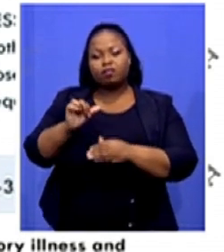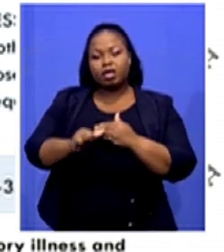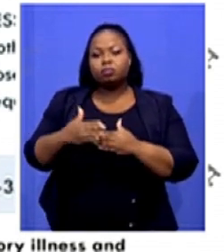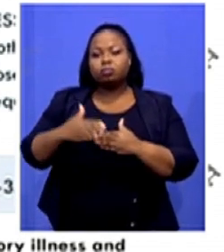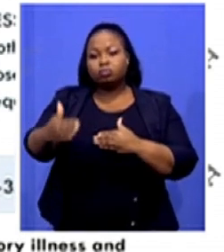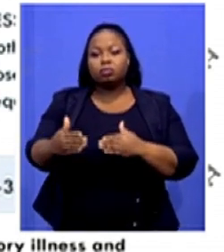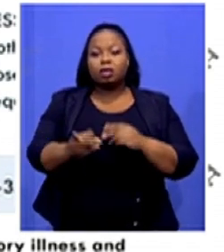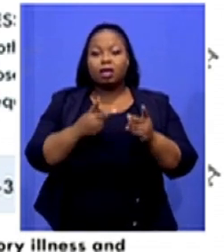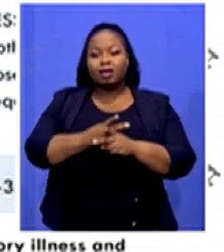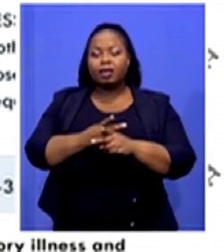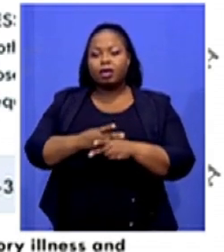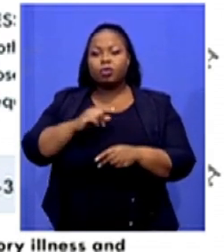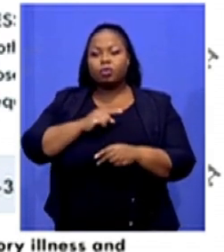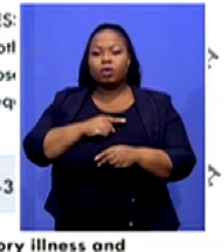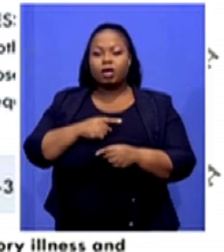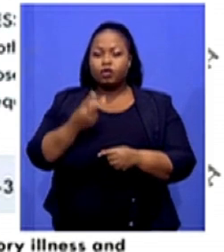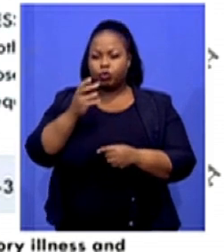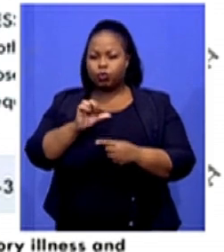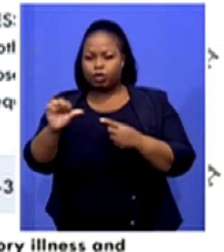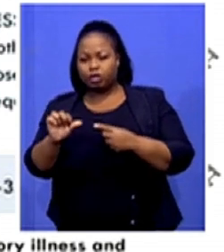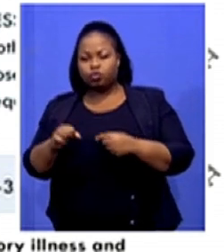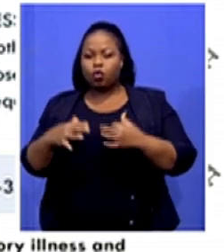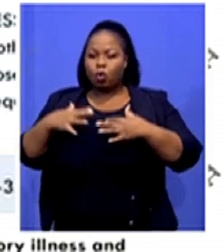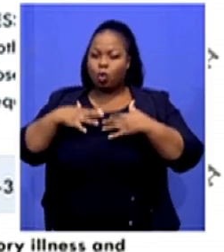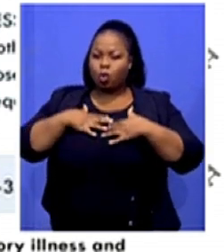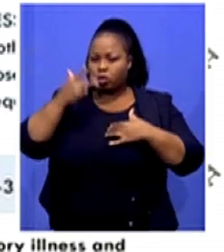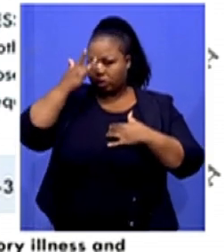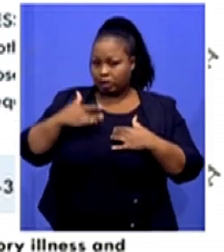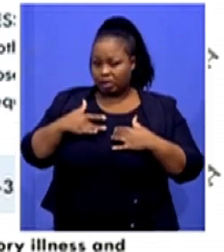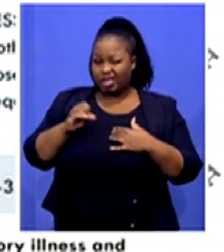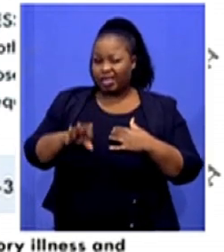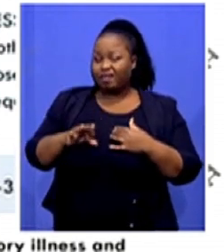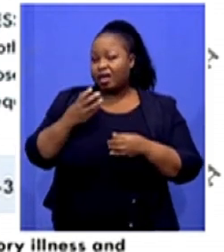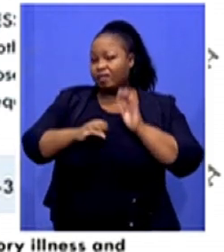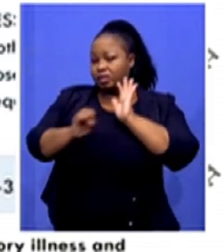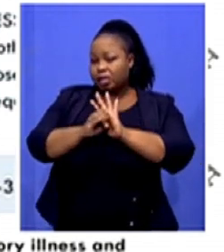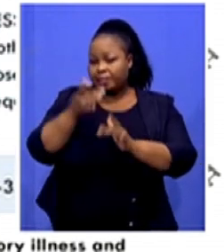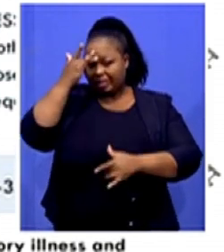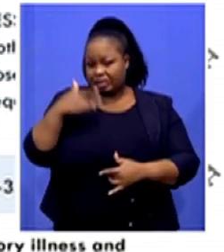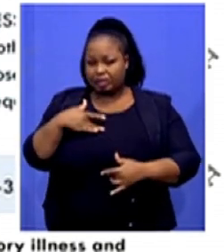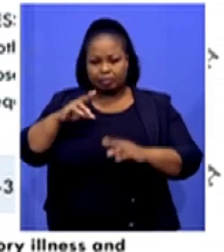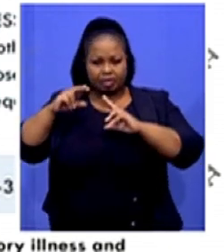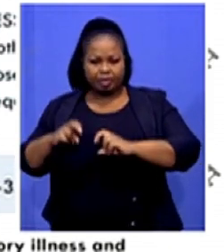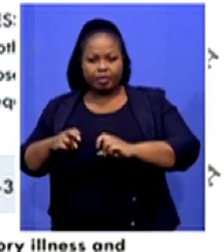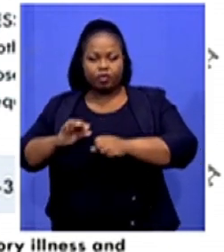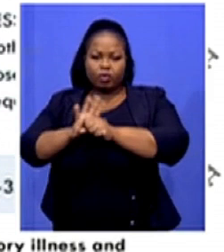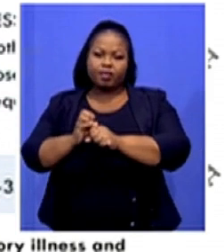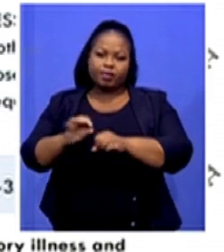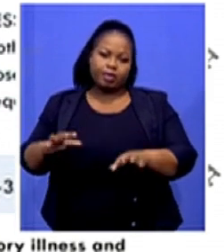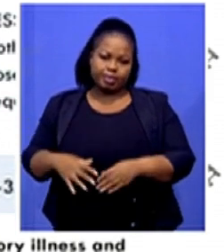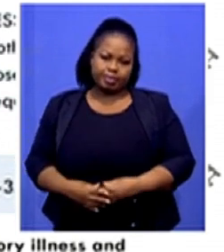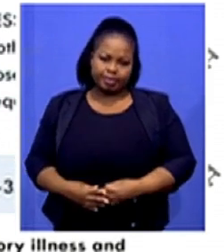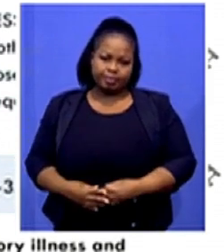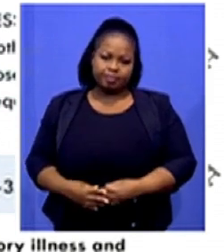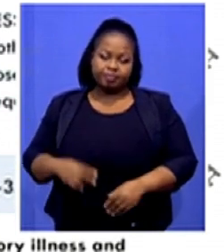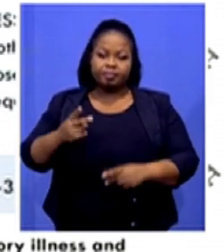for respiratory illness. And if they do have symptoms, they will be investigated for COVID-19. In addition to which, throughout the 12-month